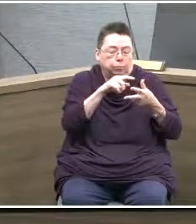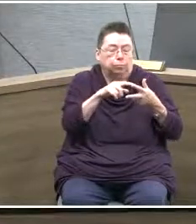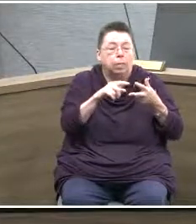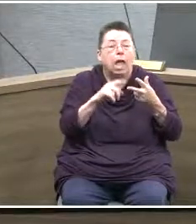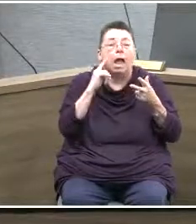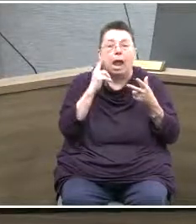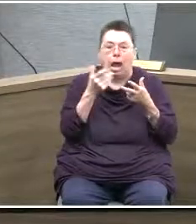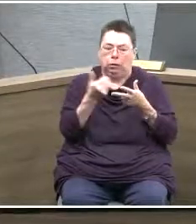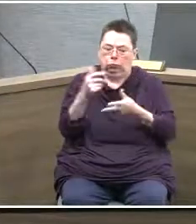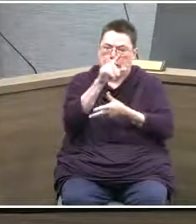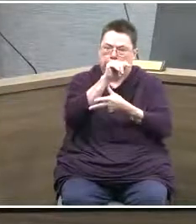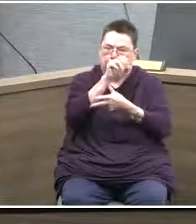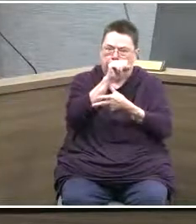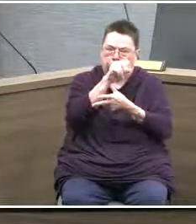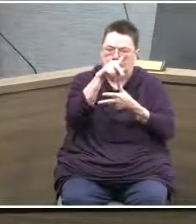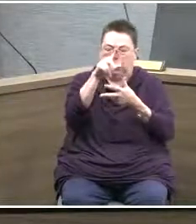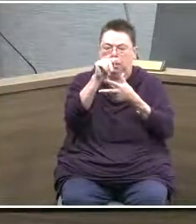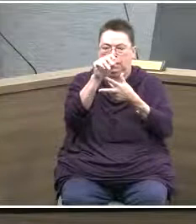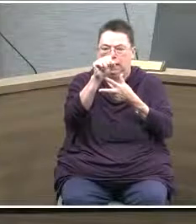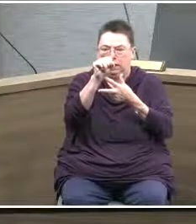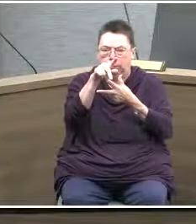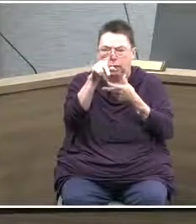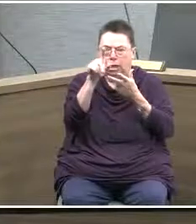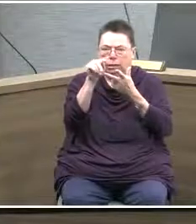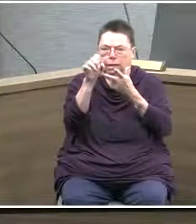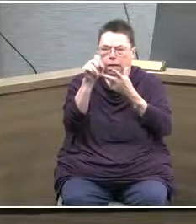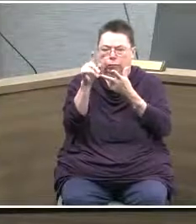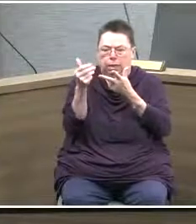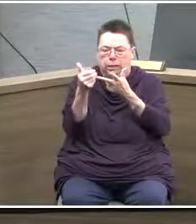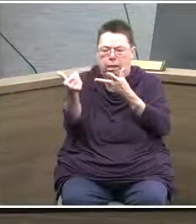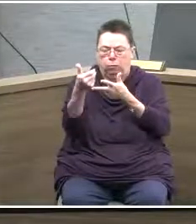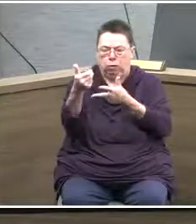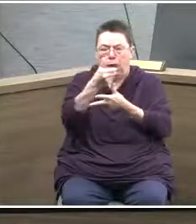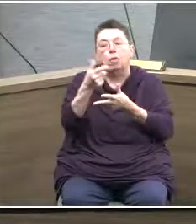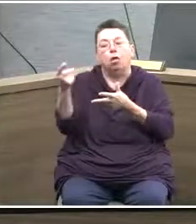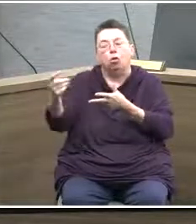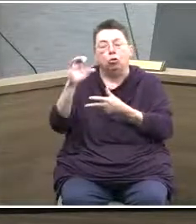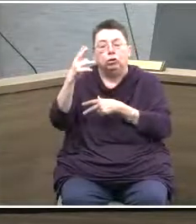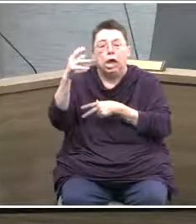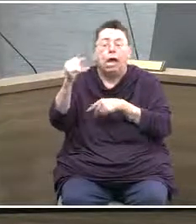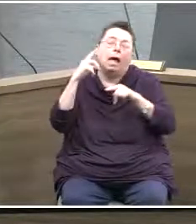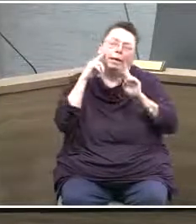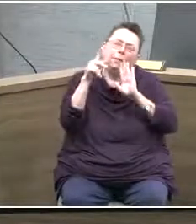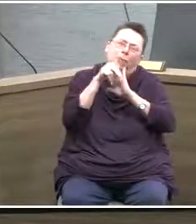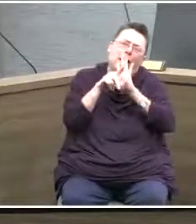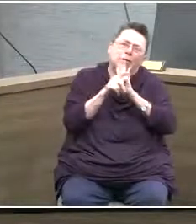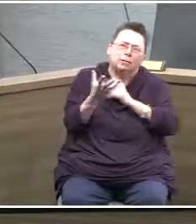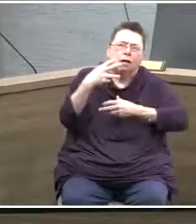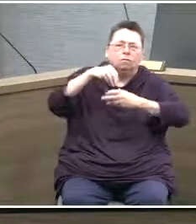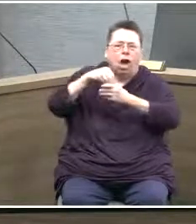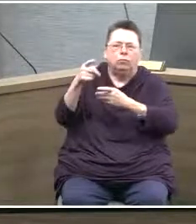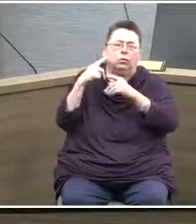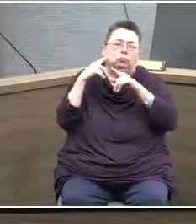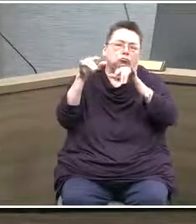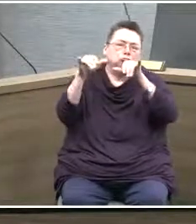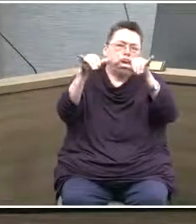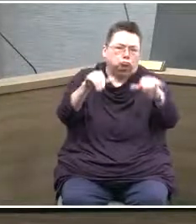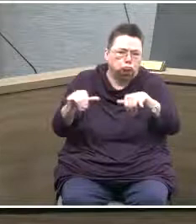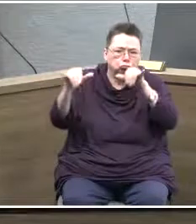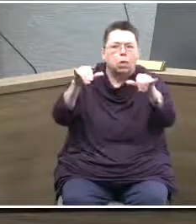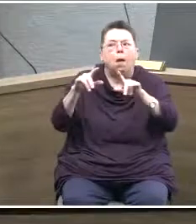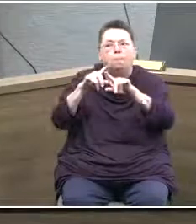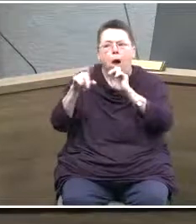for each property, all of which are posted on CHA's website, although the policies included in the TSPs are generally